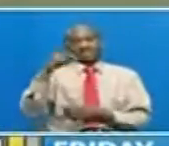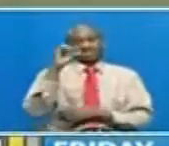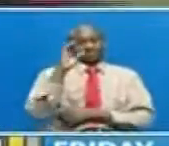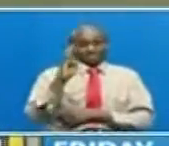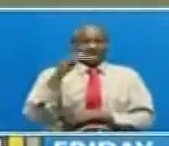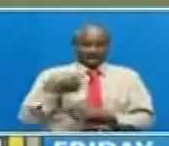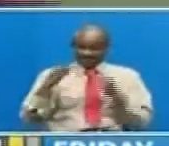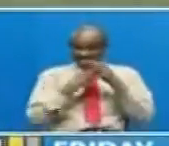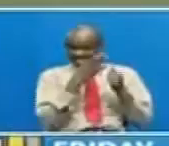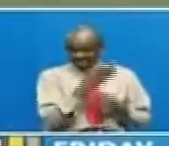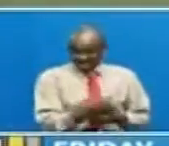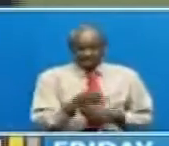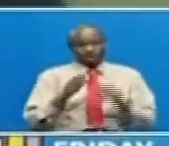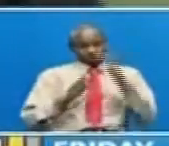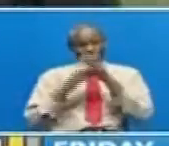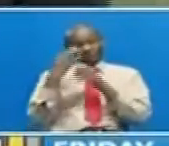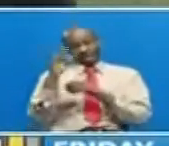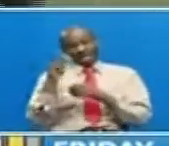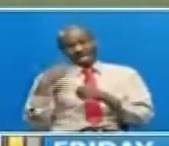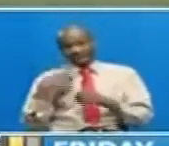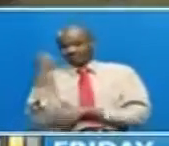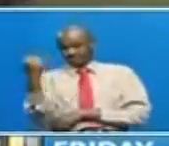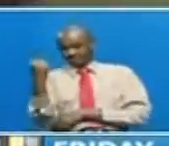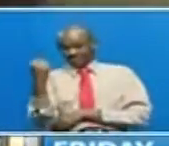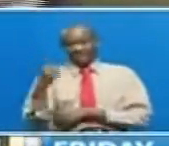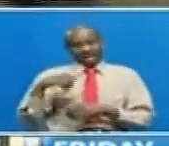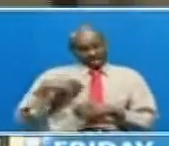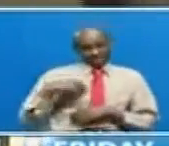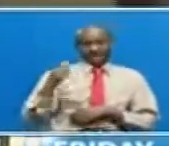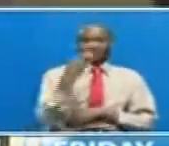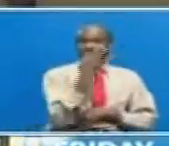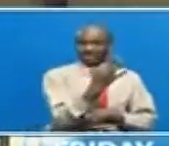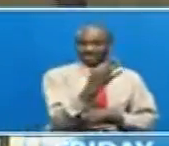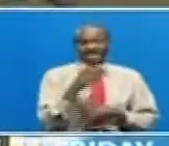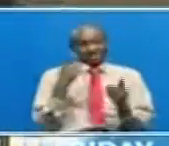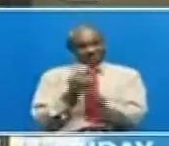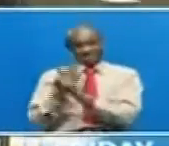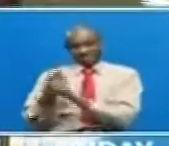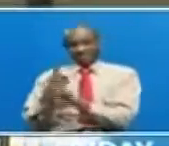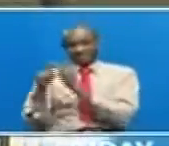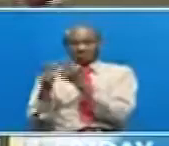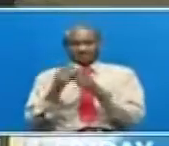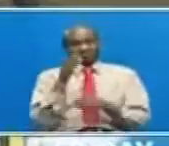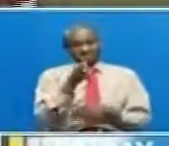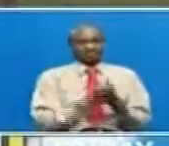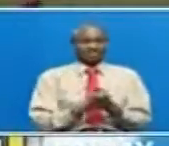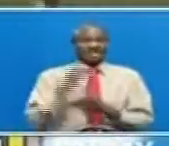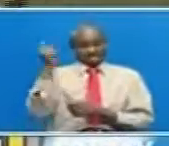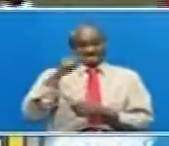players in the team, while Top Fry Nakuru contributed 5 forwards. Impala Saracens has 3 players in the squad named on Friday, while